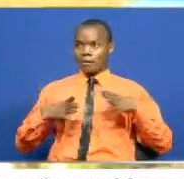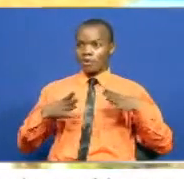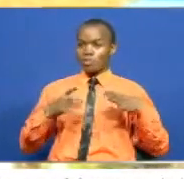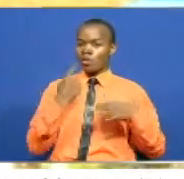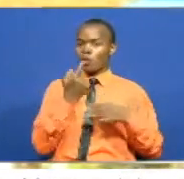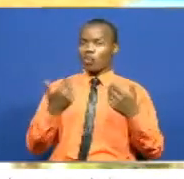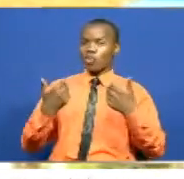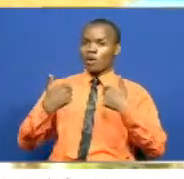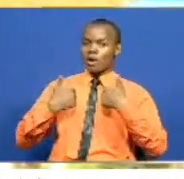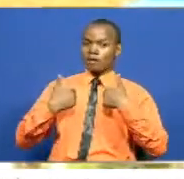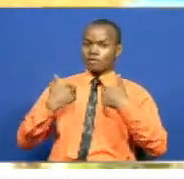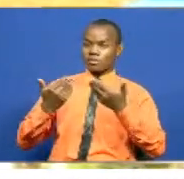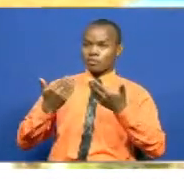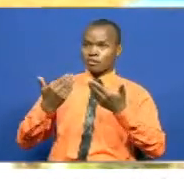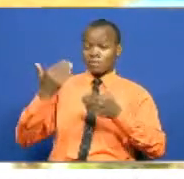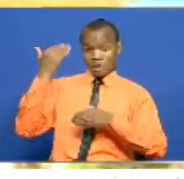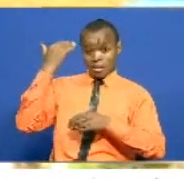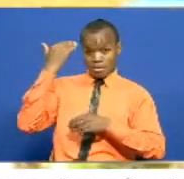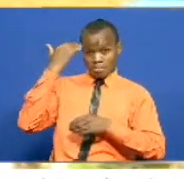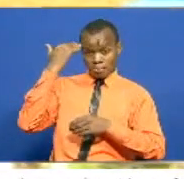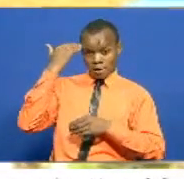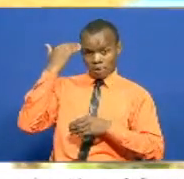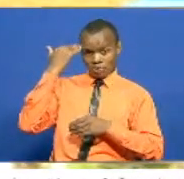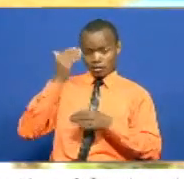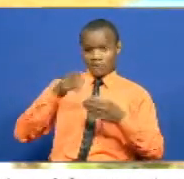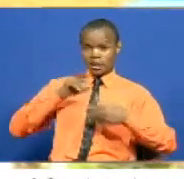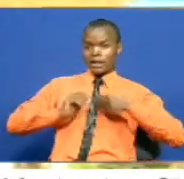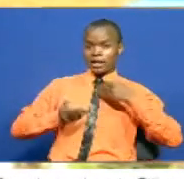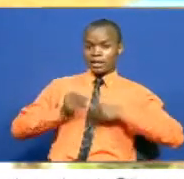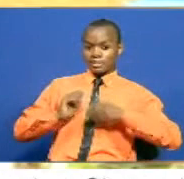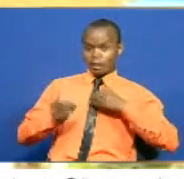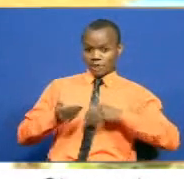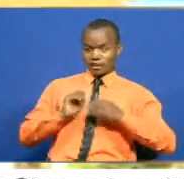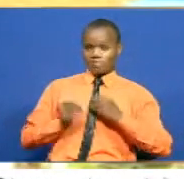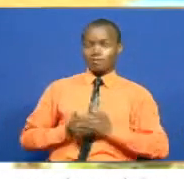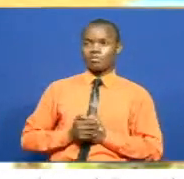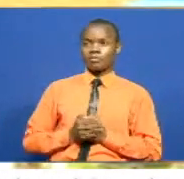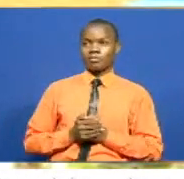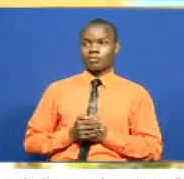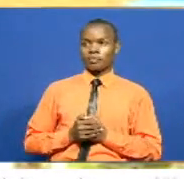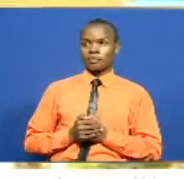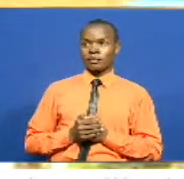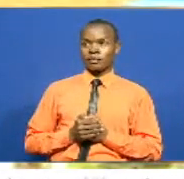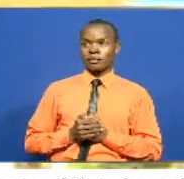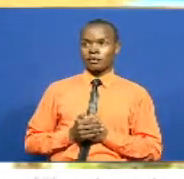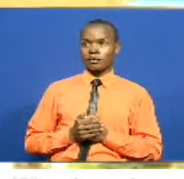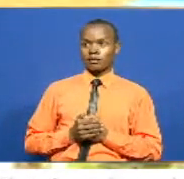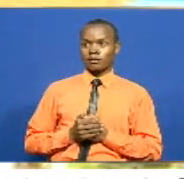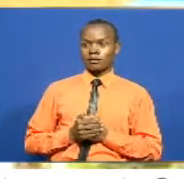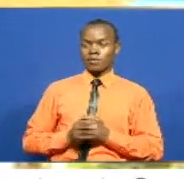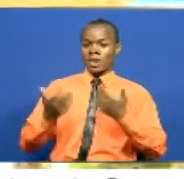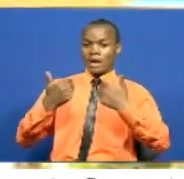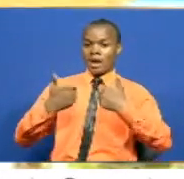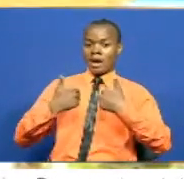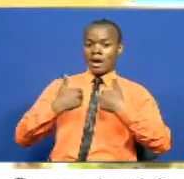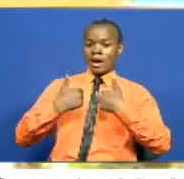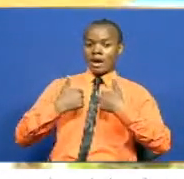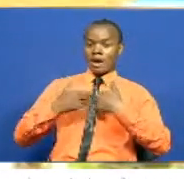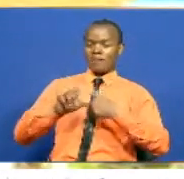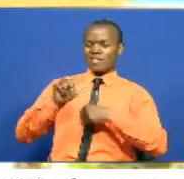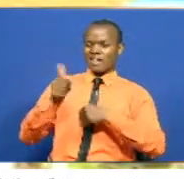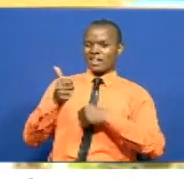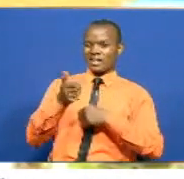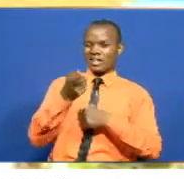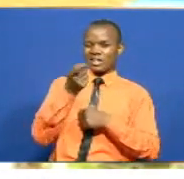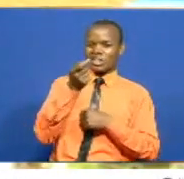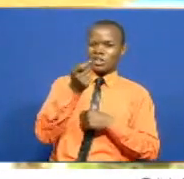disability. Now, again, in the intellectual disability, we have those who are borderline, those who are mild, those